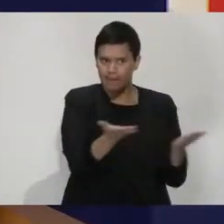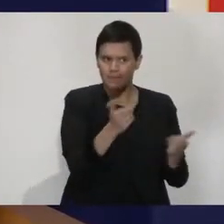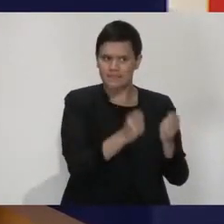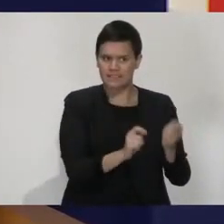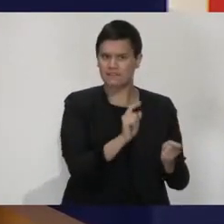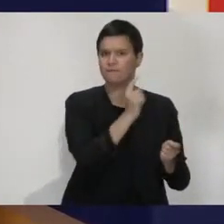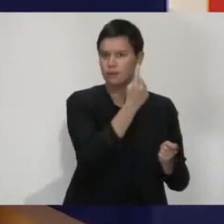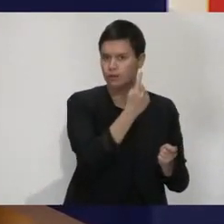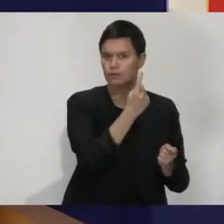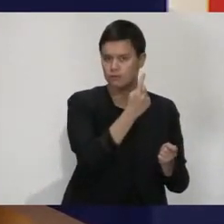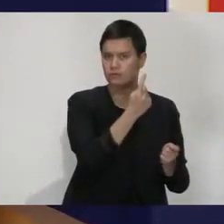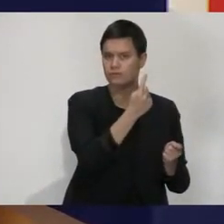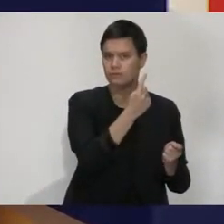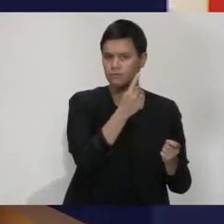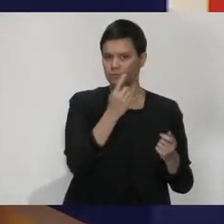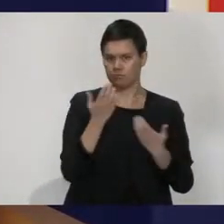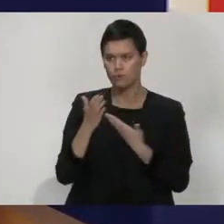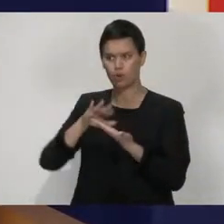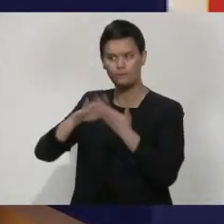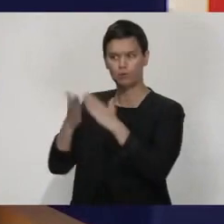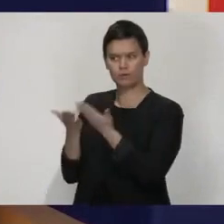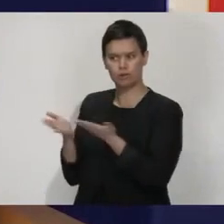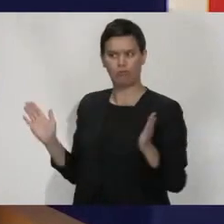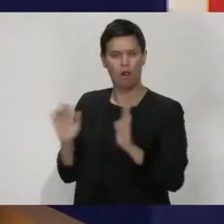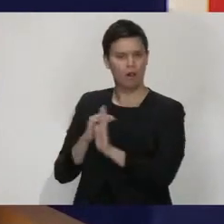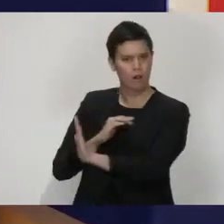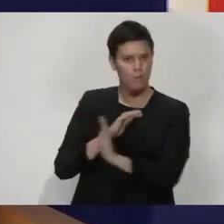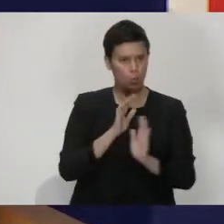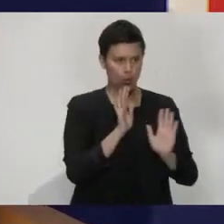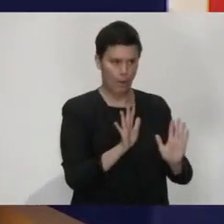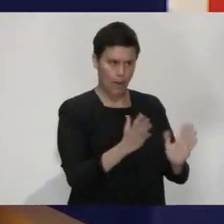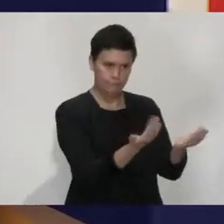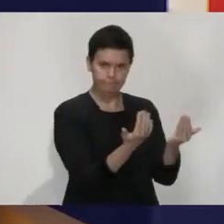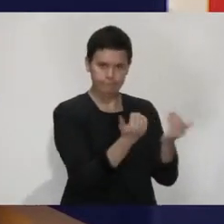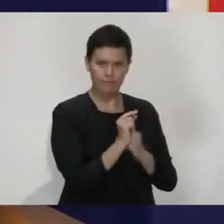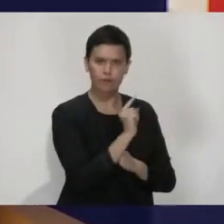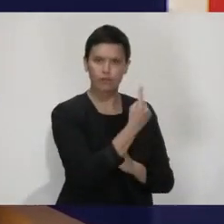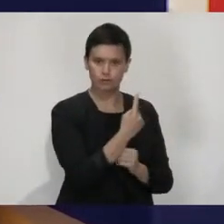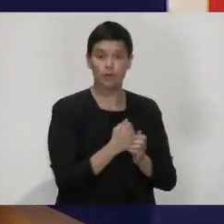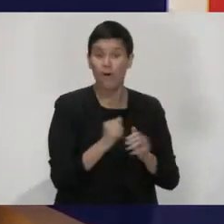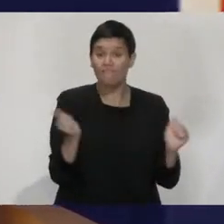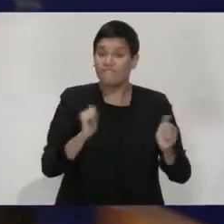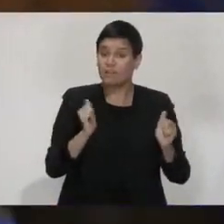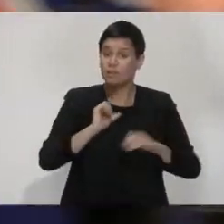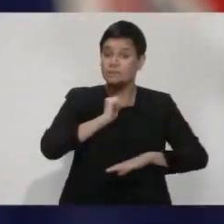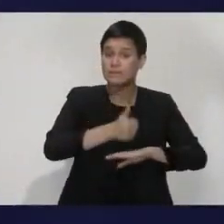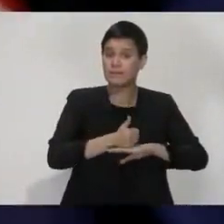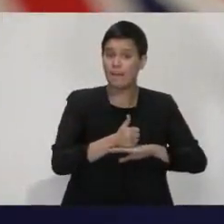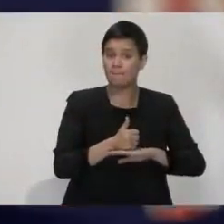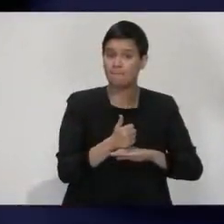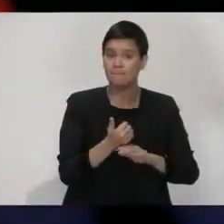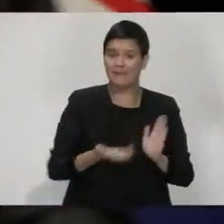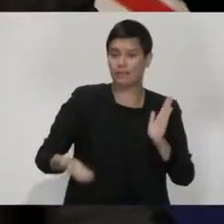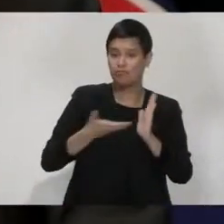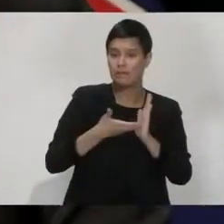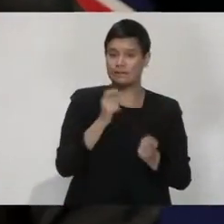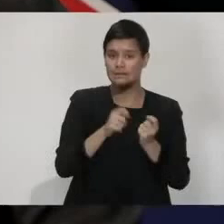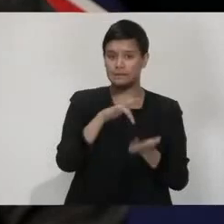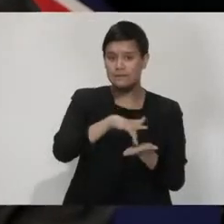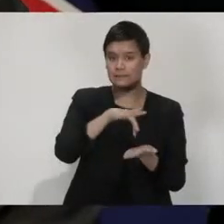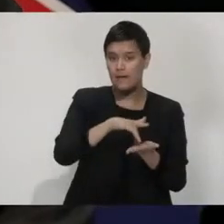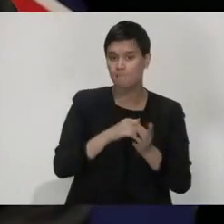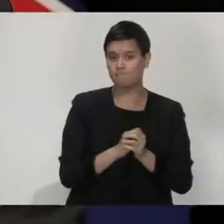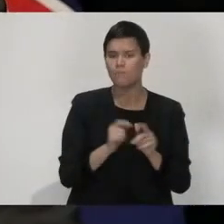as possible. So, as I say, I've been advised that arrangements have been put in place. Can I just add to that too, that this is one of the reasons why we really